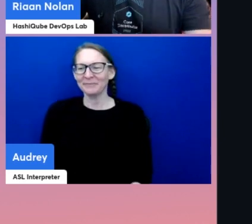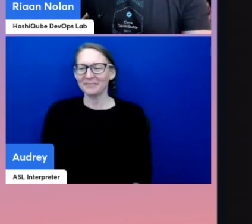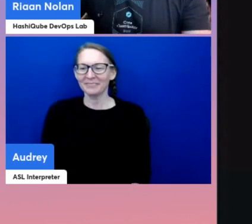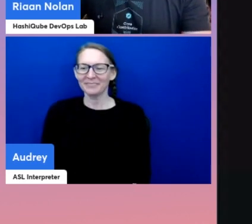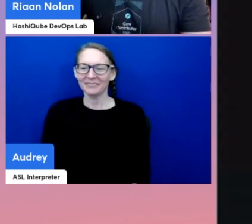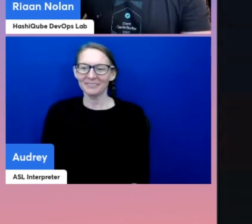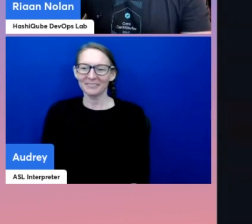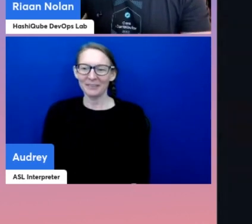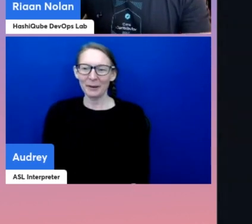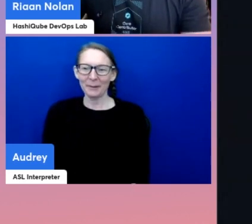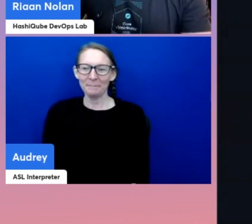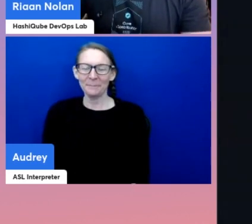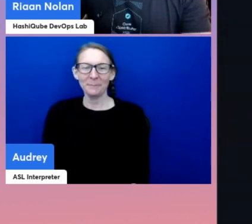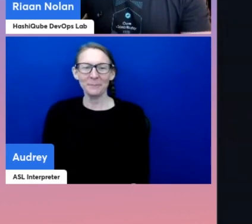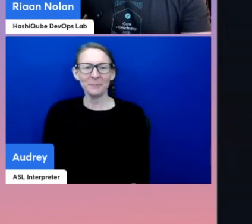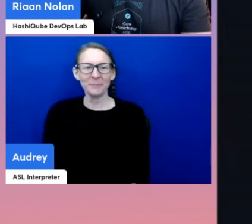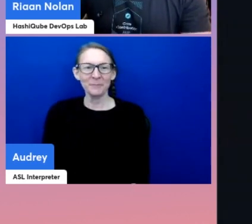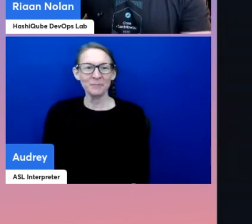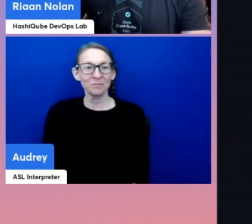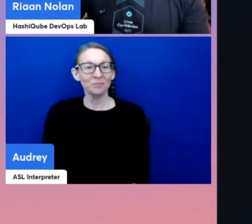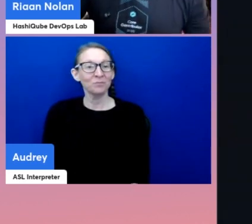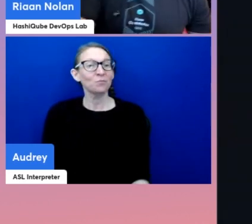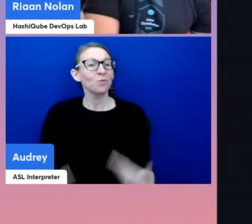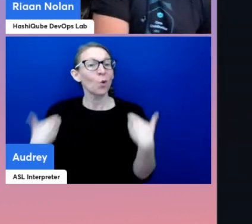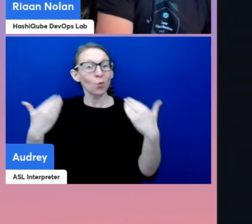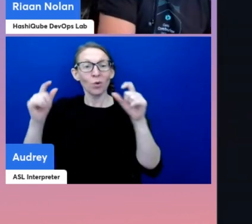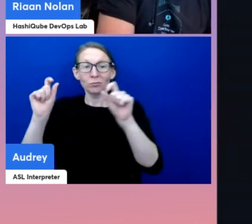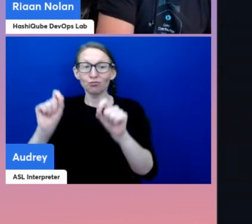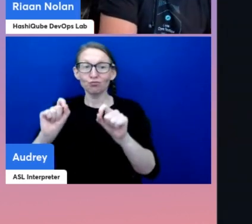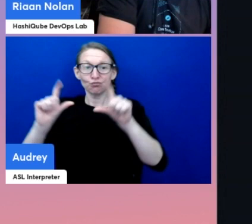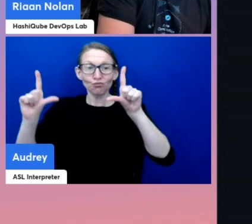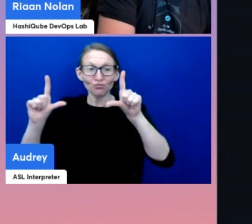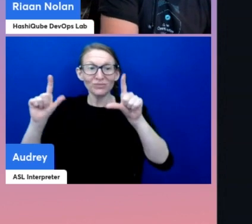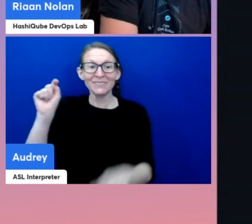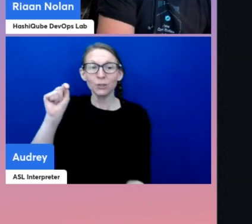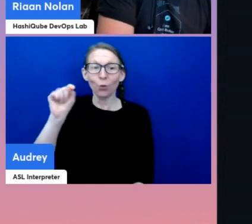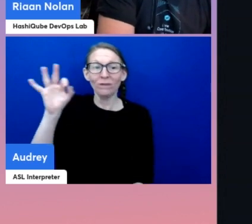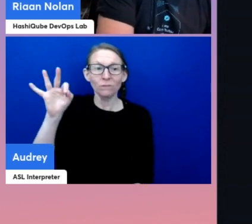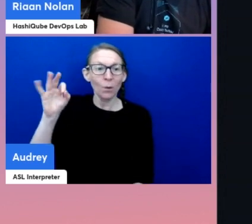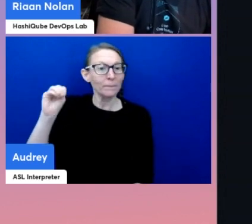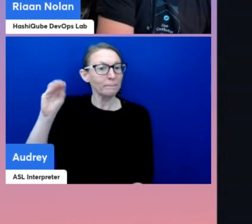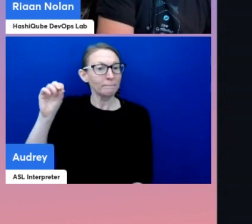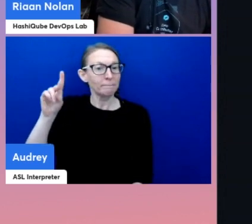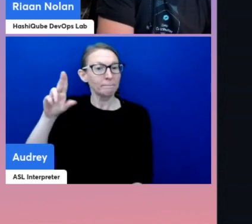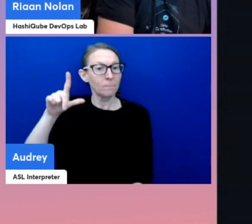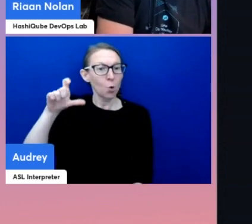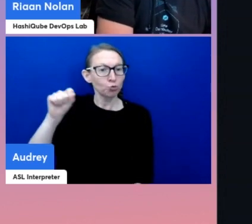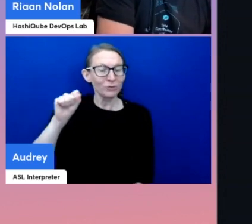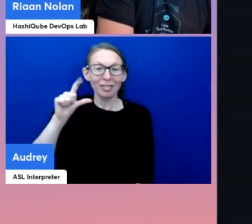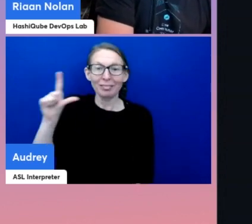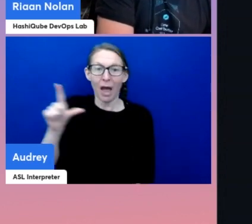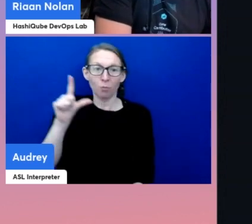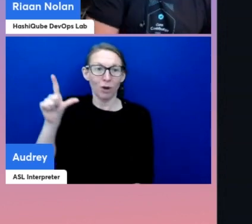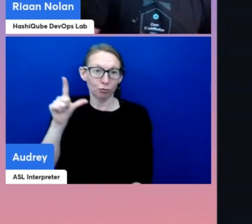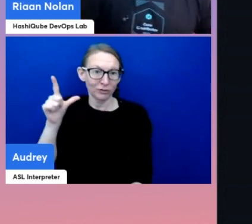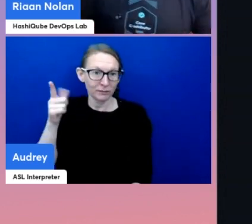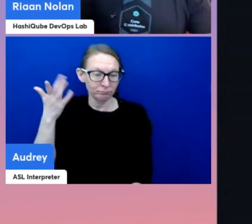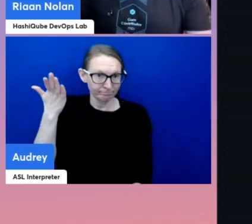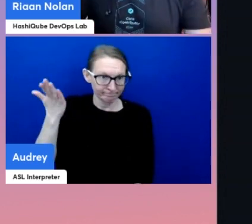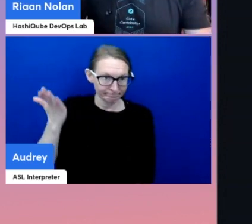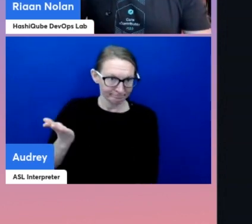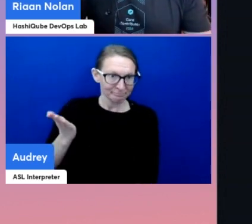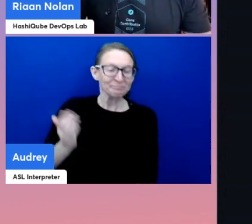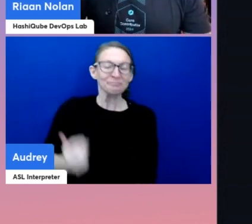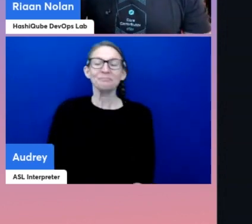I'll open up this Terraform modules library of ours. And